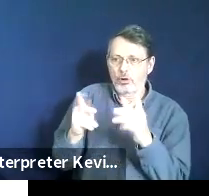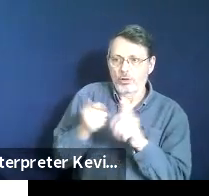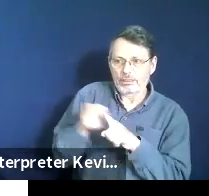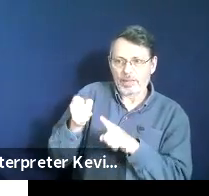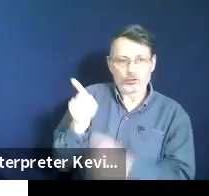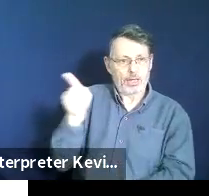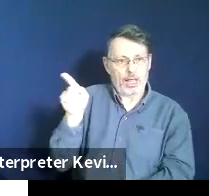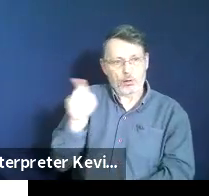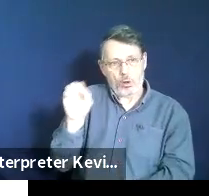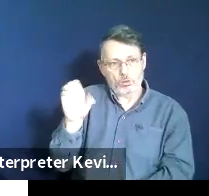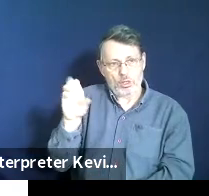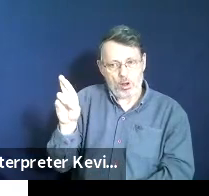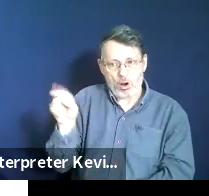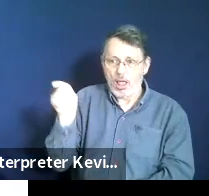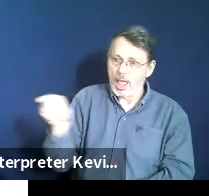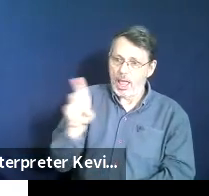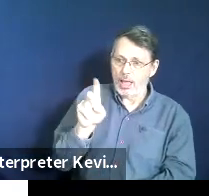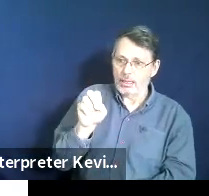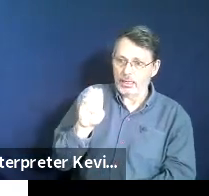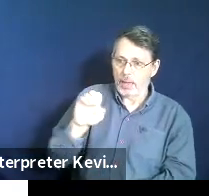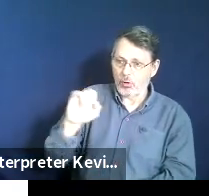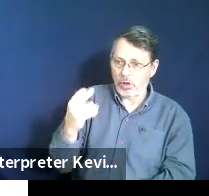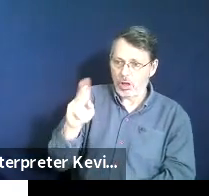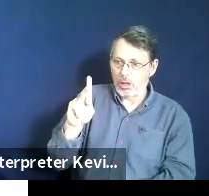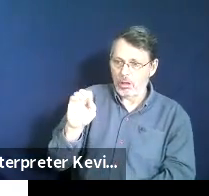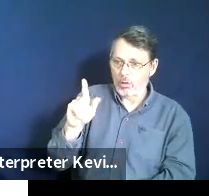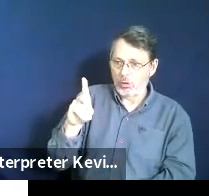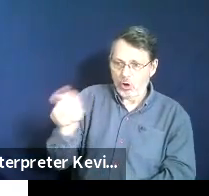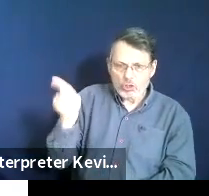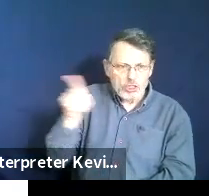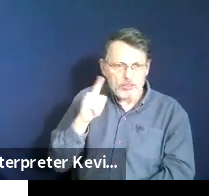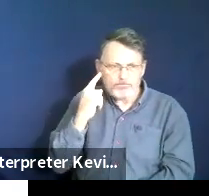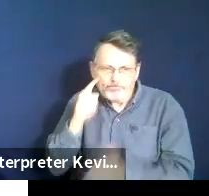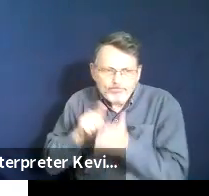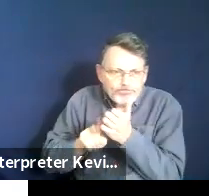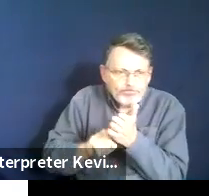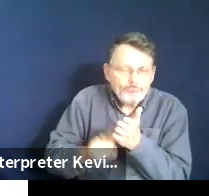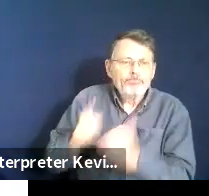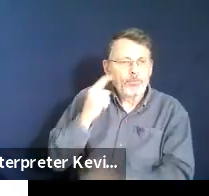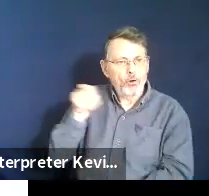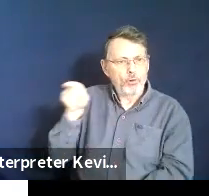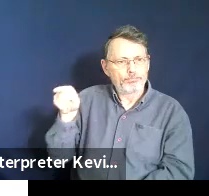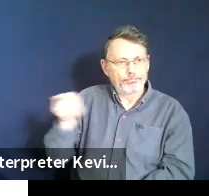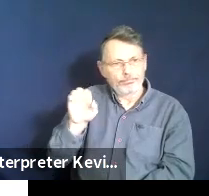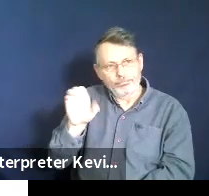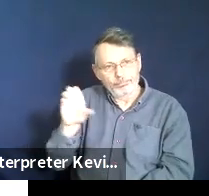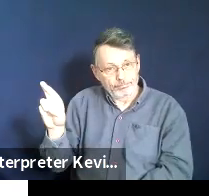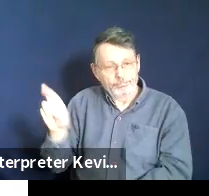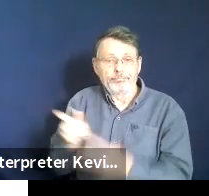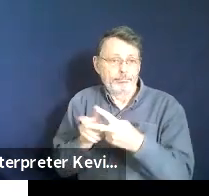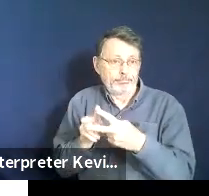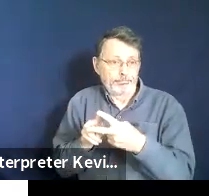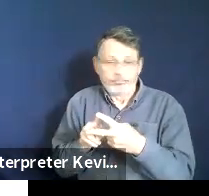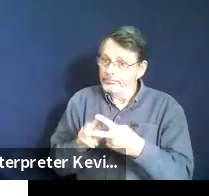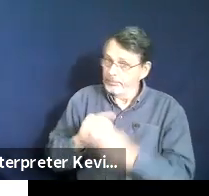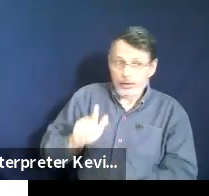OCR, and Deborah Kolodner. Deborah is an investigator at OCR. So Alicia and Deborah, I will